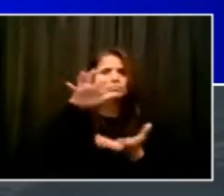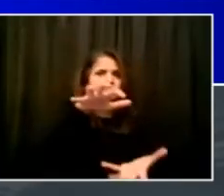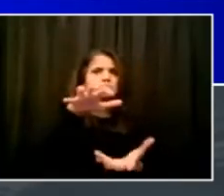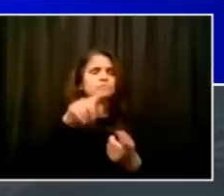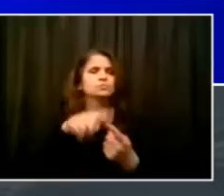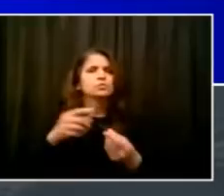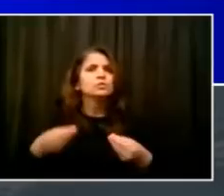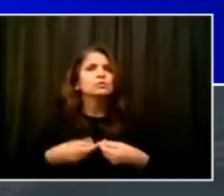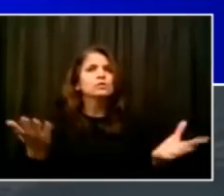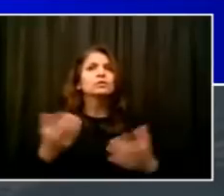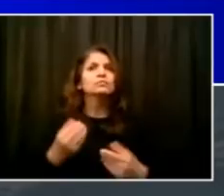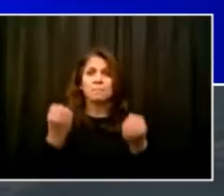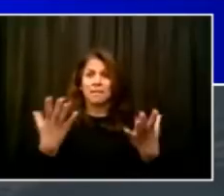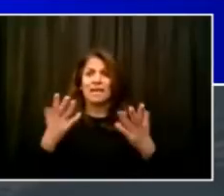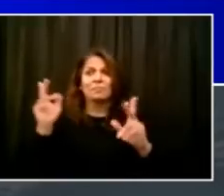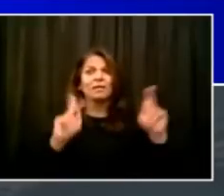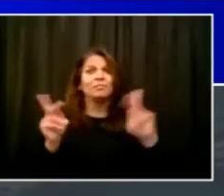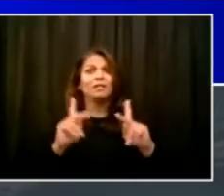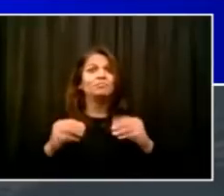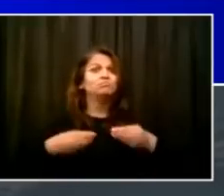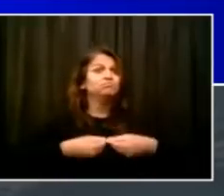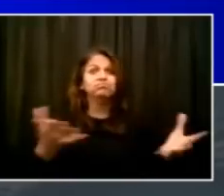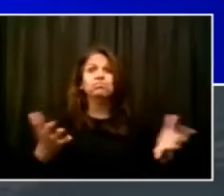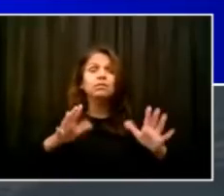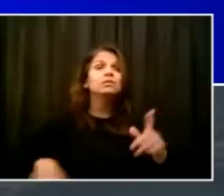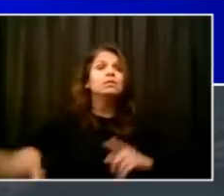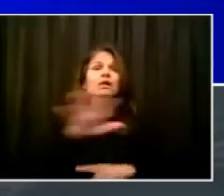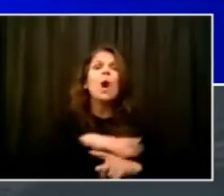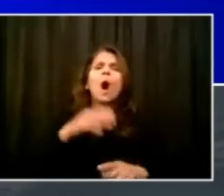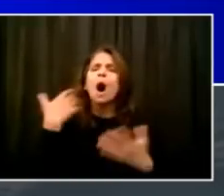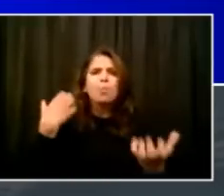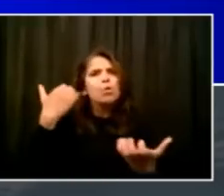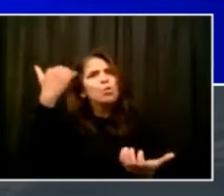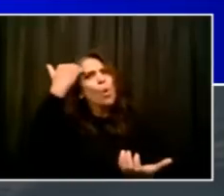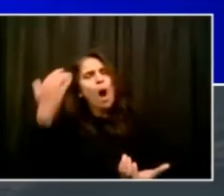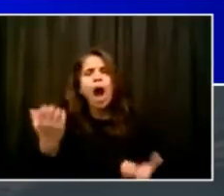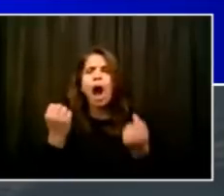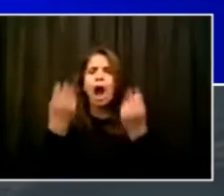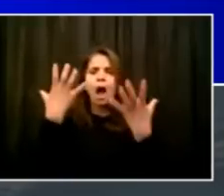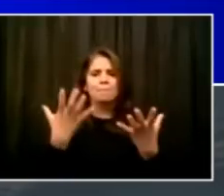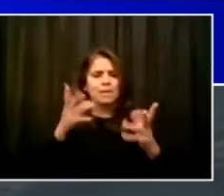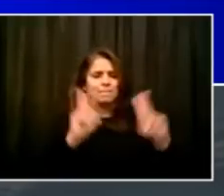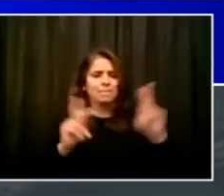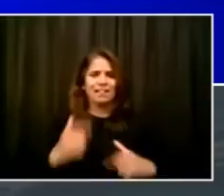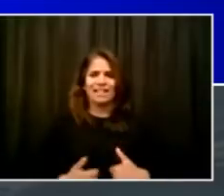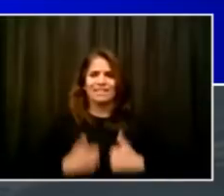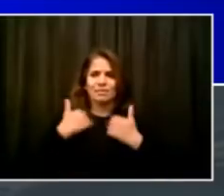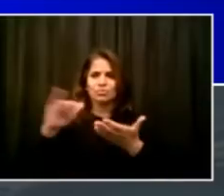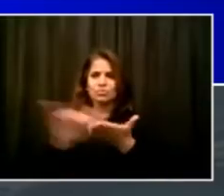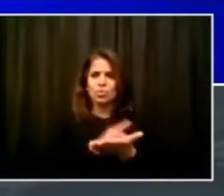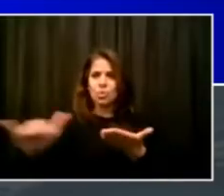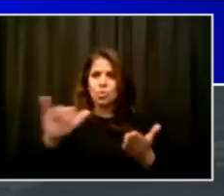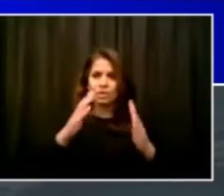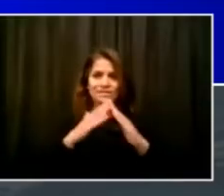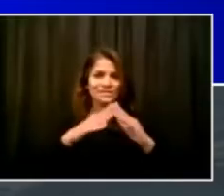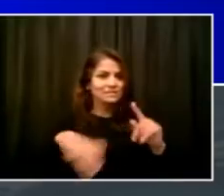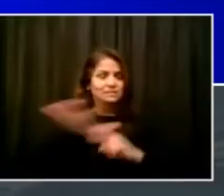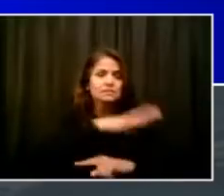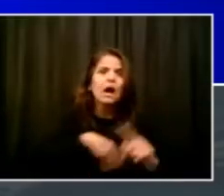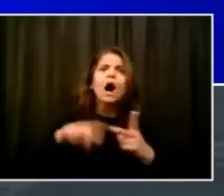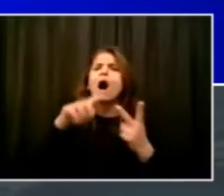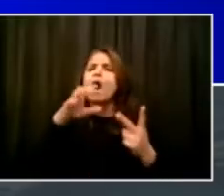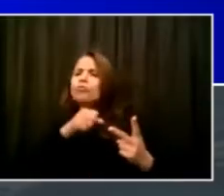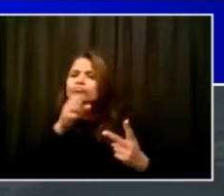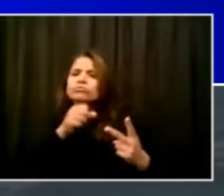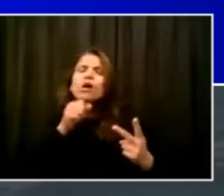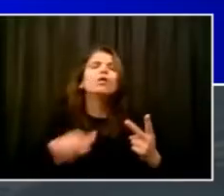We all are talking about food lately. That money is federal money in so many cases. Food stamps and SNAP benefits. Money that goes to infrastructure,